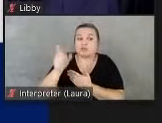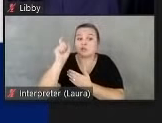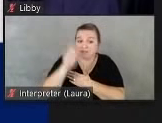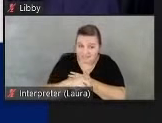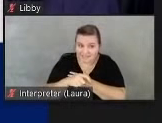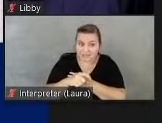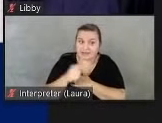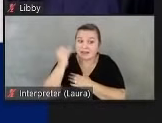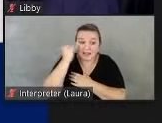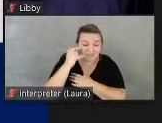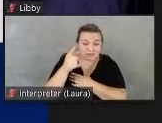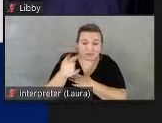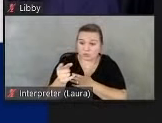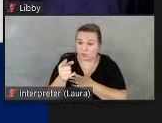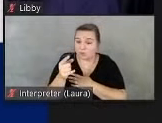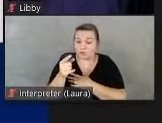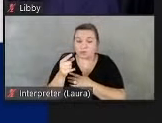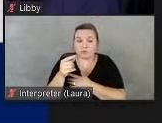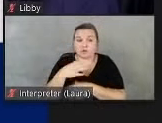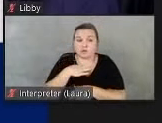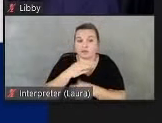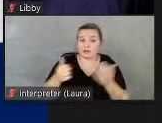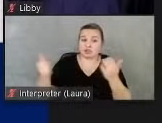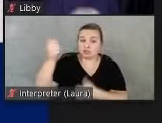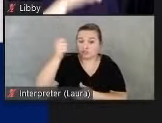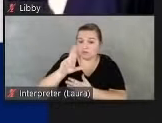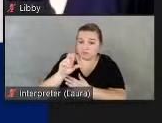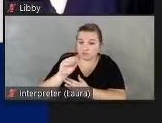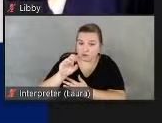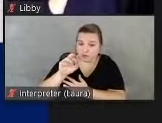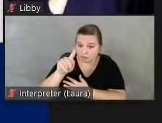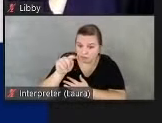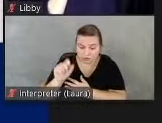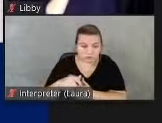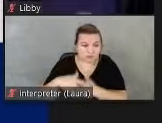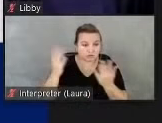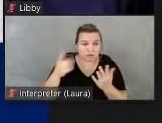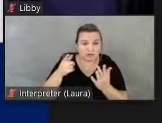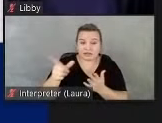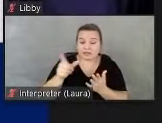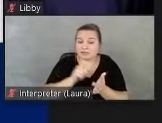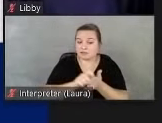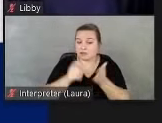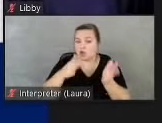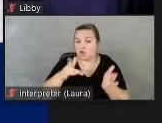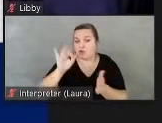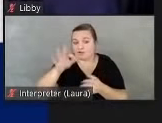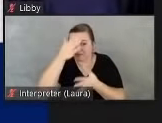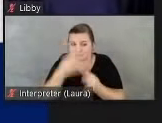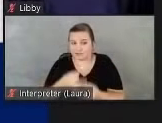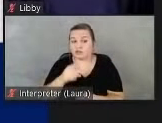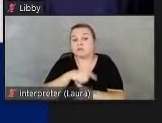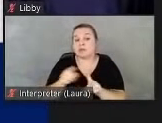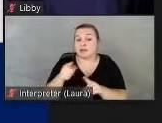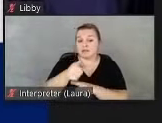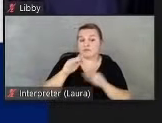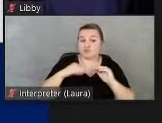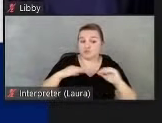Whether you like Chief Justice John Roberts, he's articulate, and this is something that he wrote. He was the author of the decision. The child's current circumstances